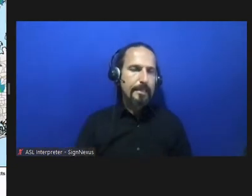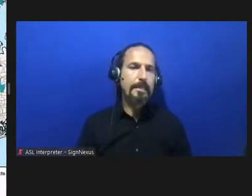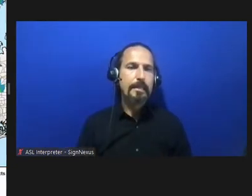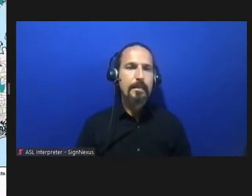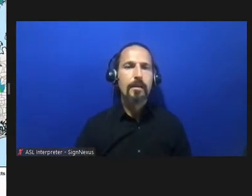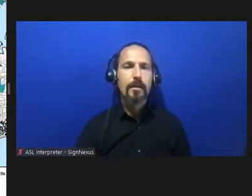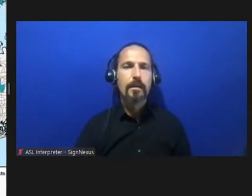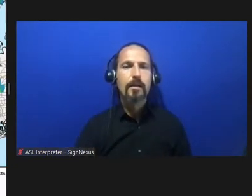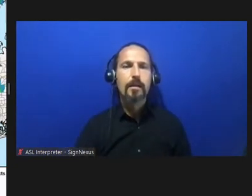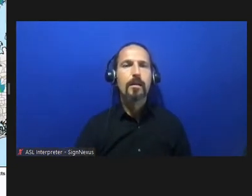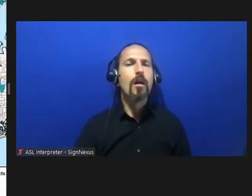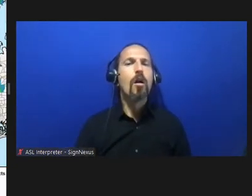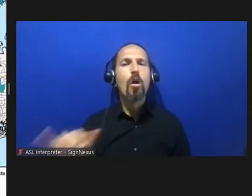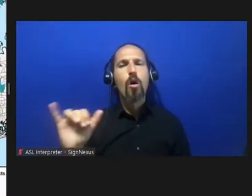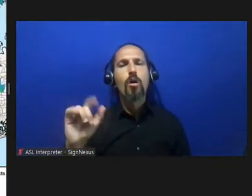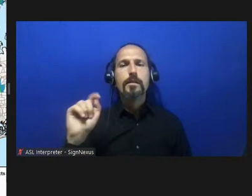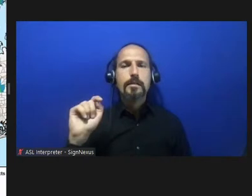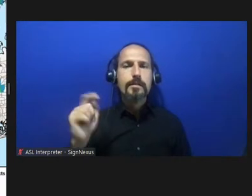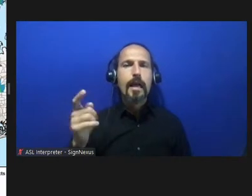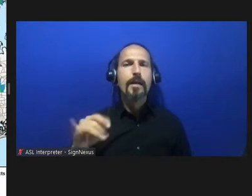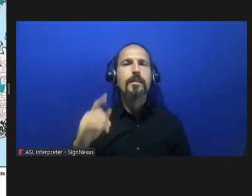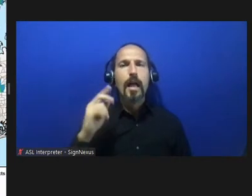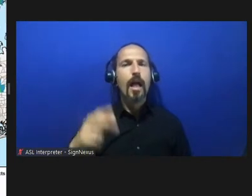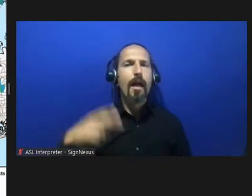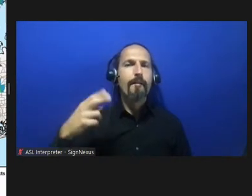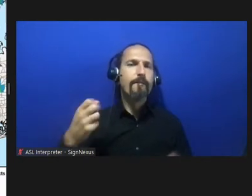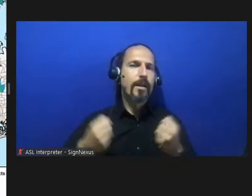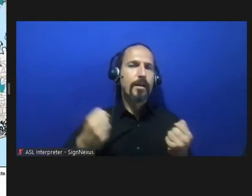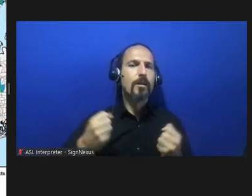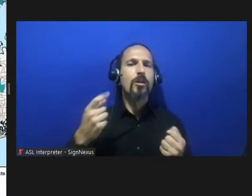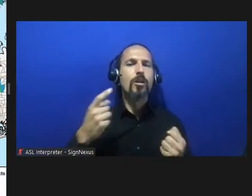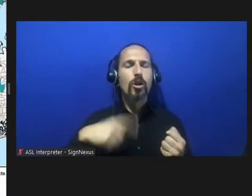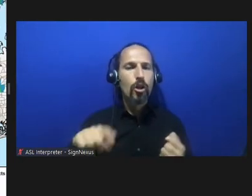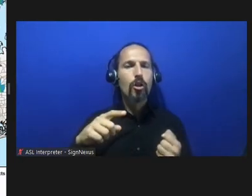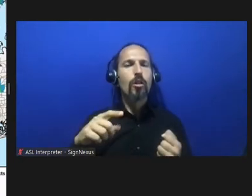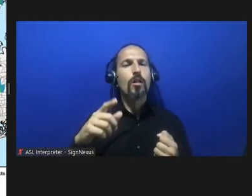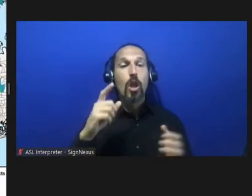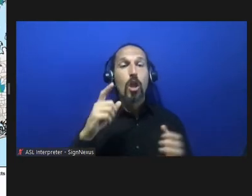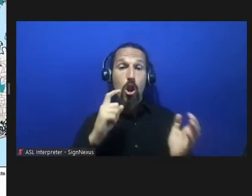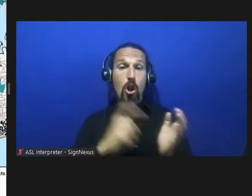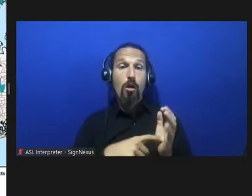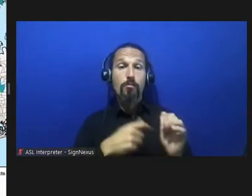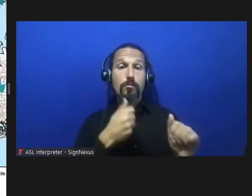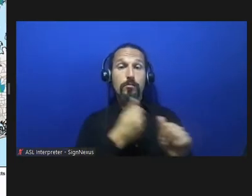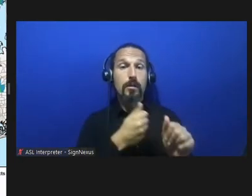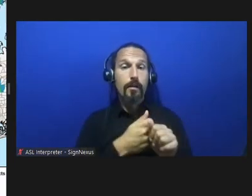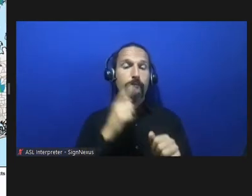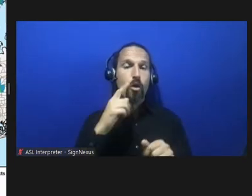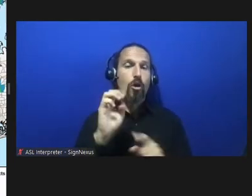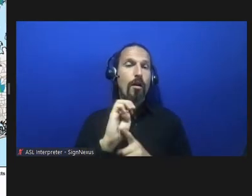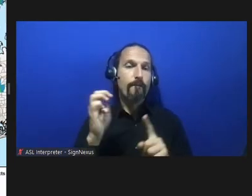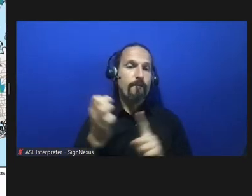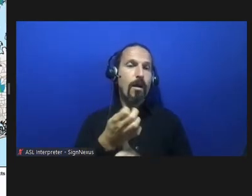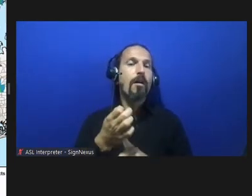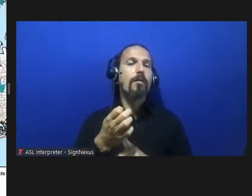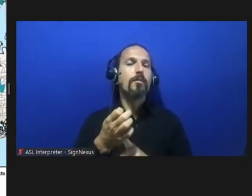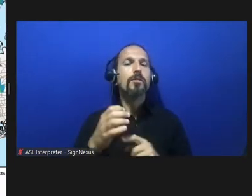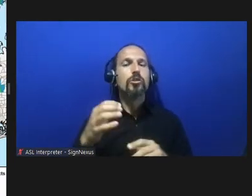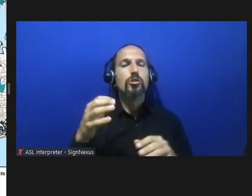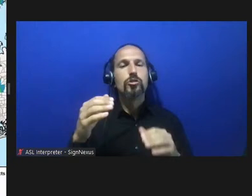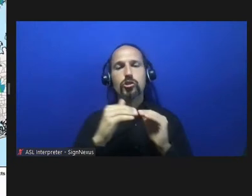and on taxi and for higher vehicle drivers in new york city many of whom identify as part of an environmental justice population